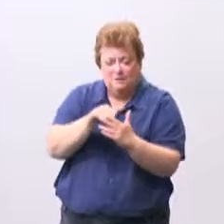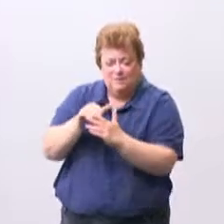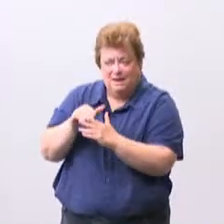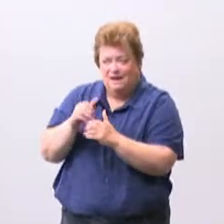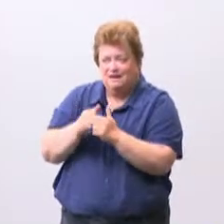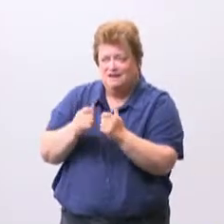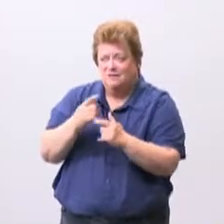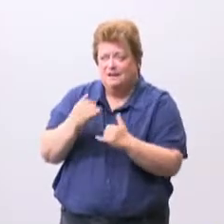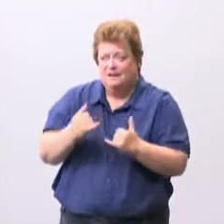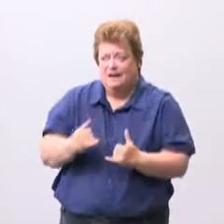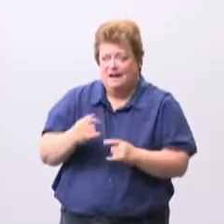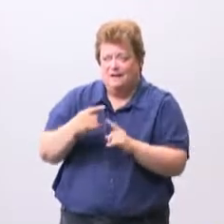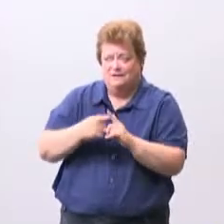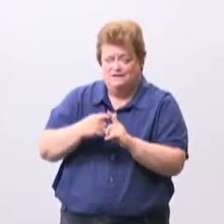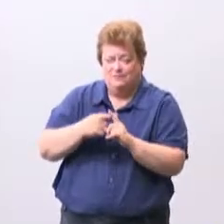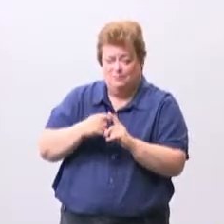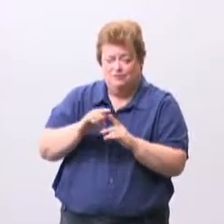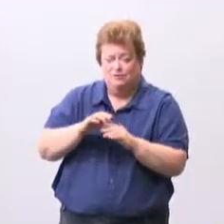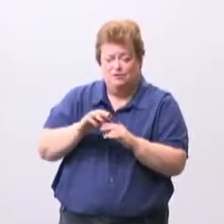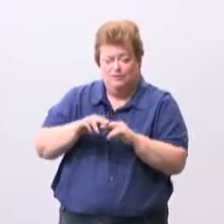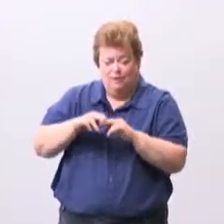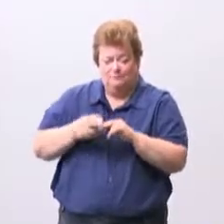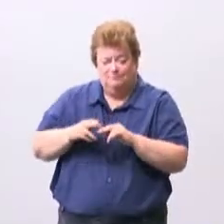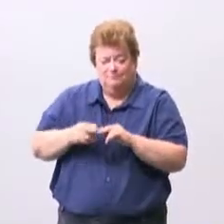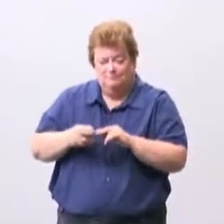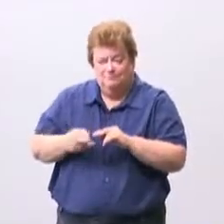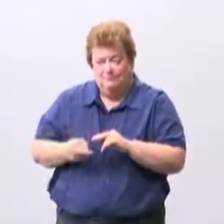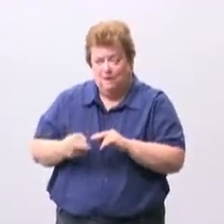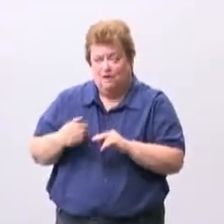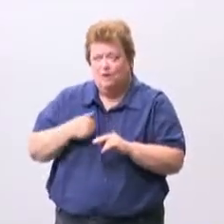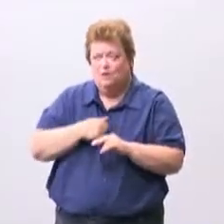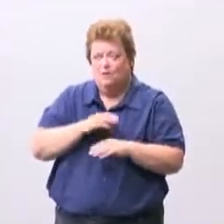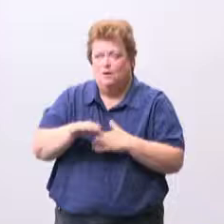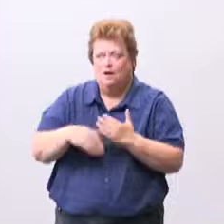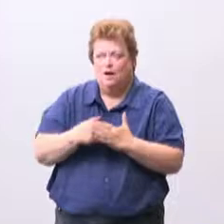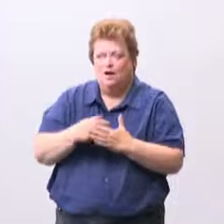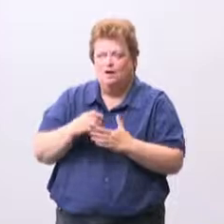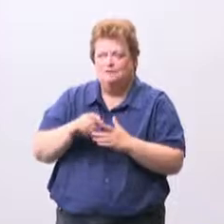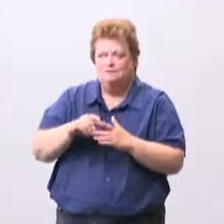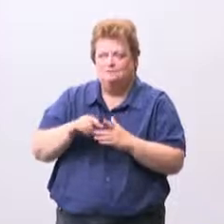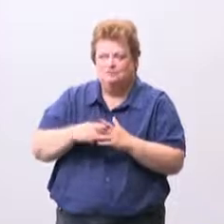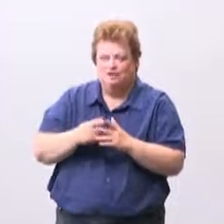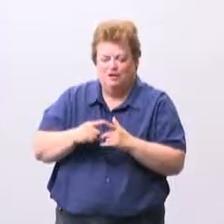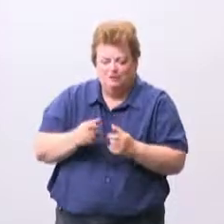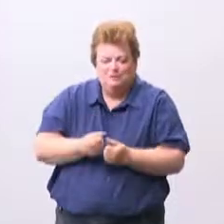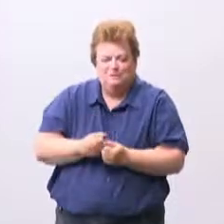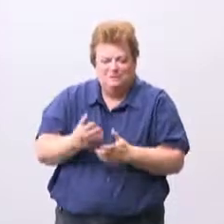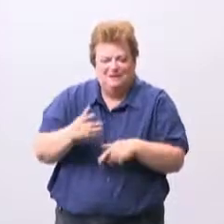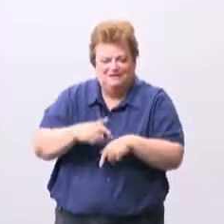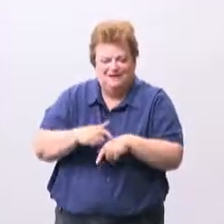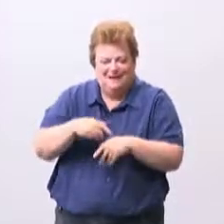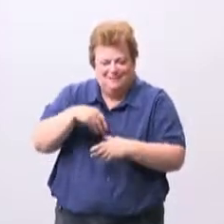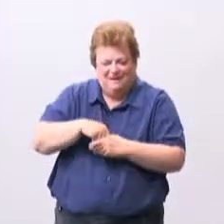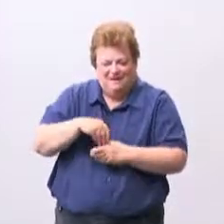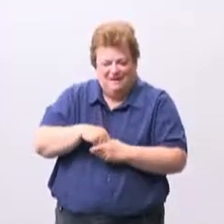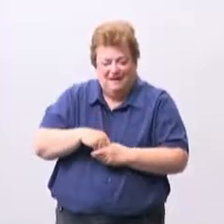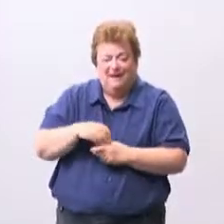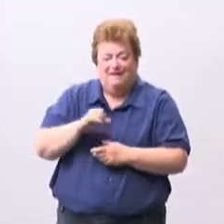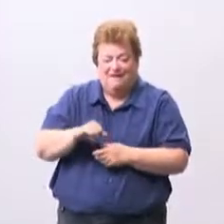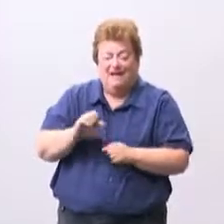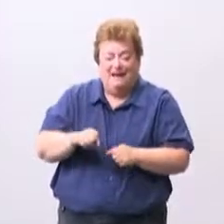as the temperatures start to cool down, we will all start to spend more time indoors, which can increase transmission